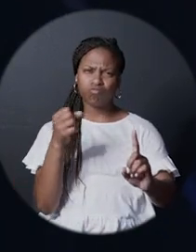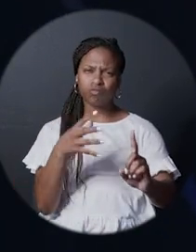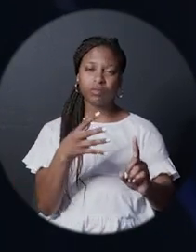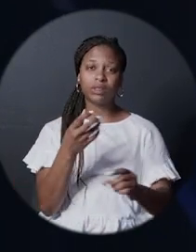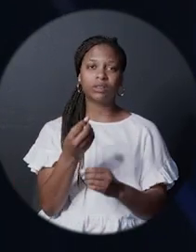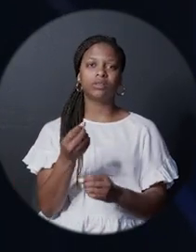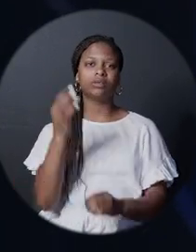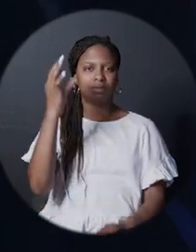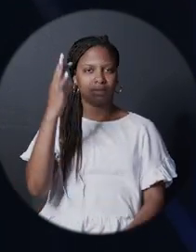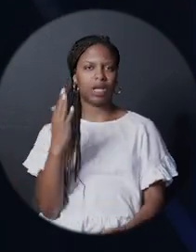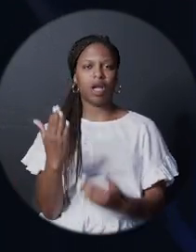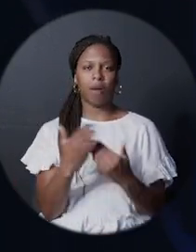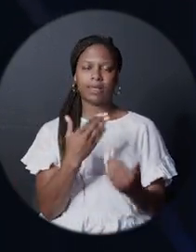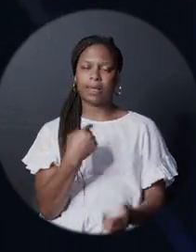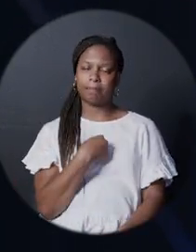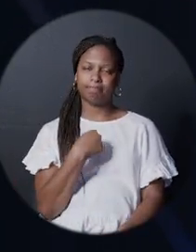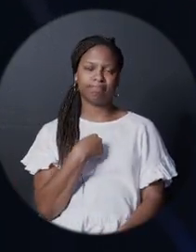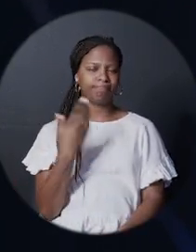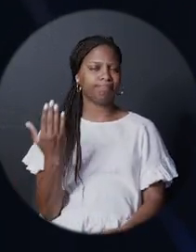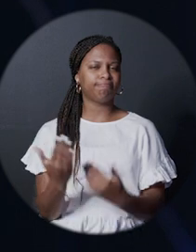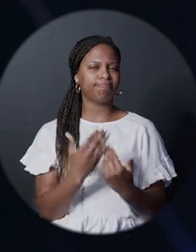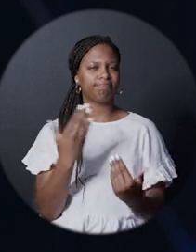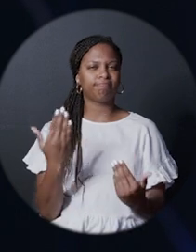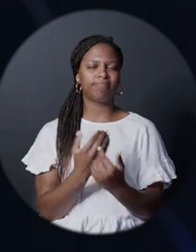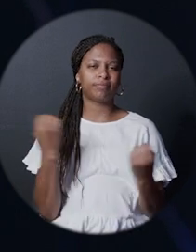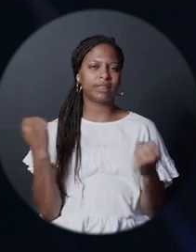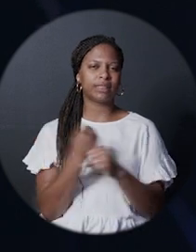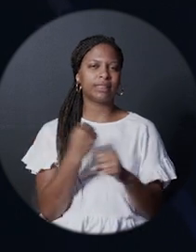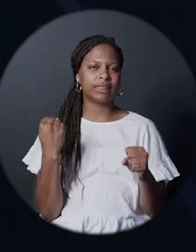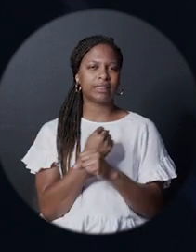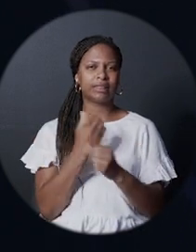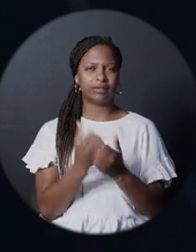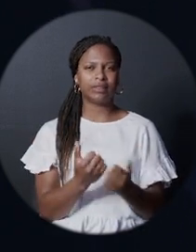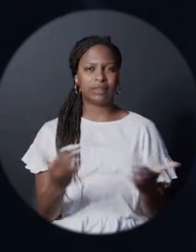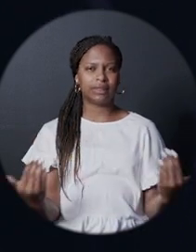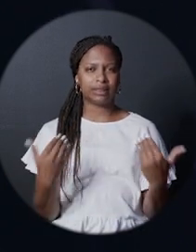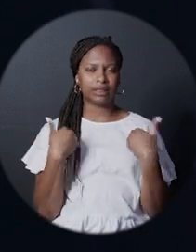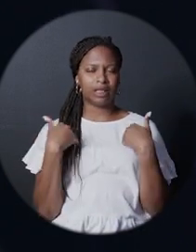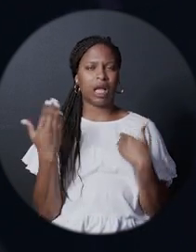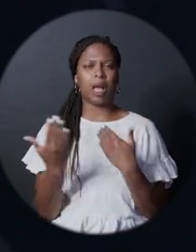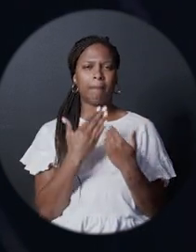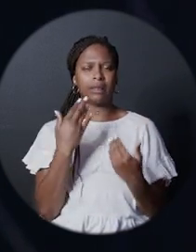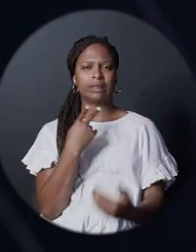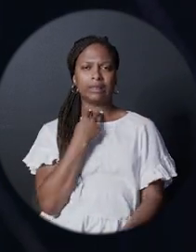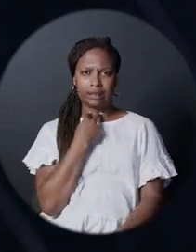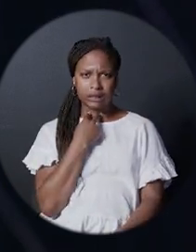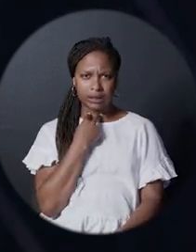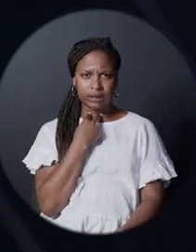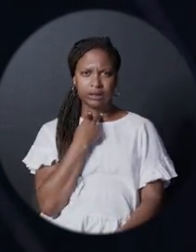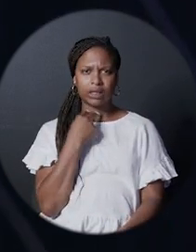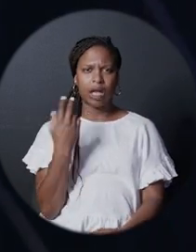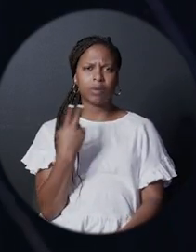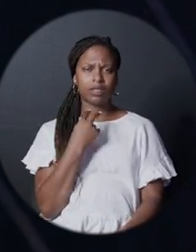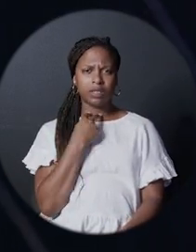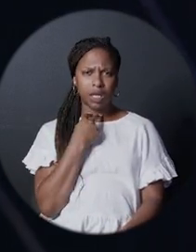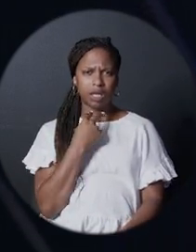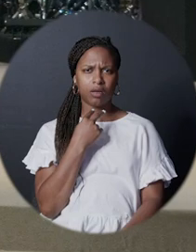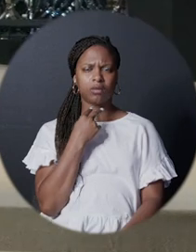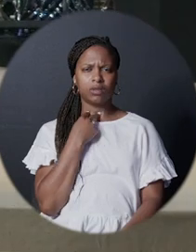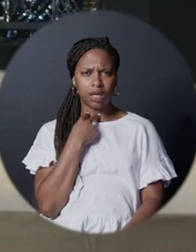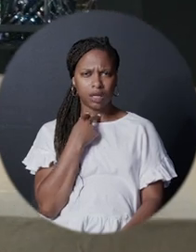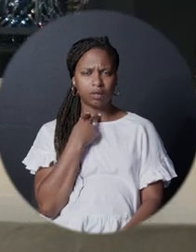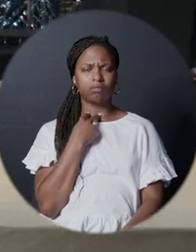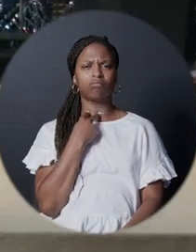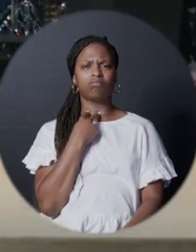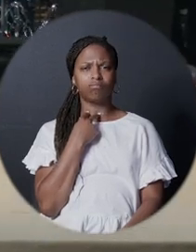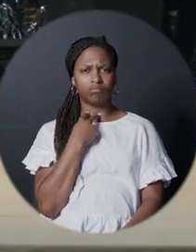you. I'm giving you my testimony. He almost had me. He almost had me. I fought that joke off with everything I had. He almost had me. I was stuck. I